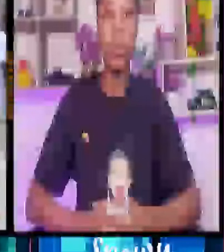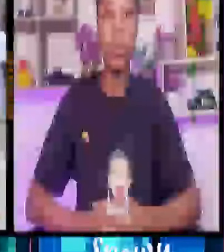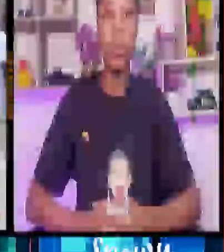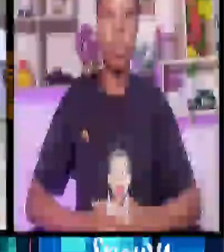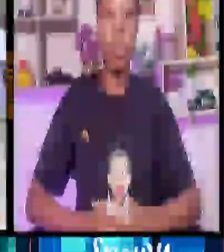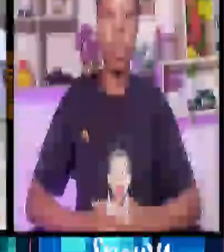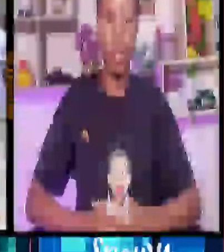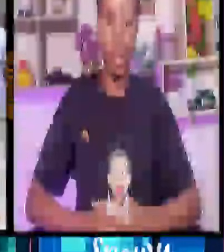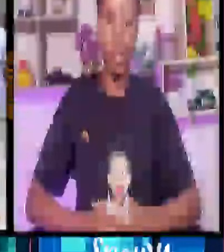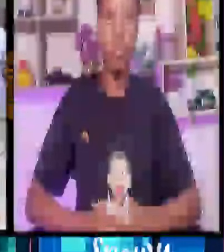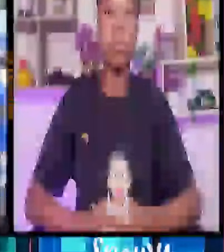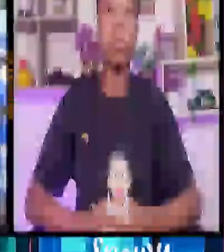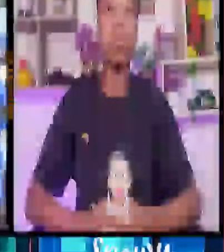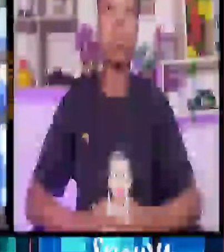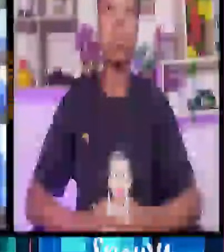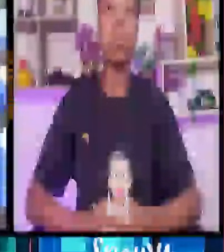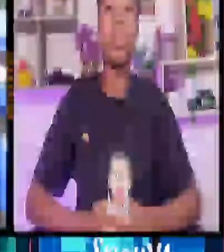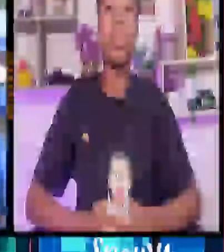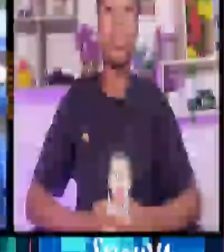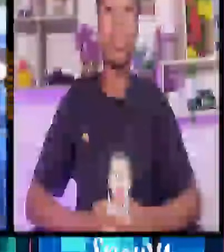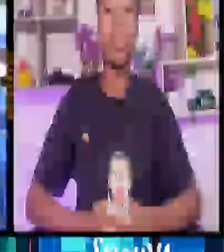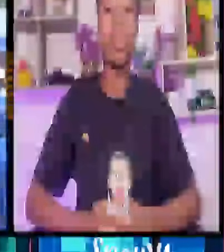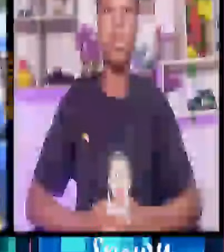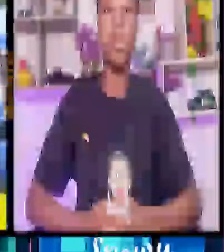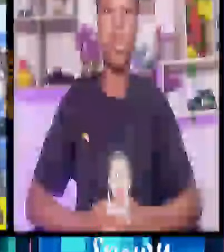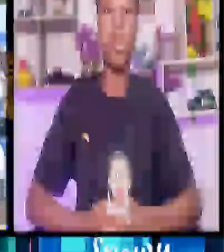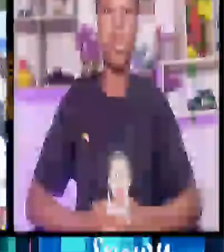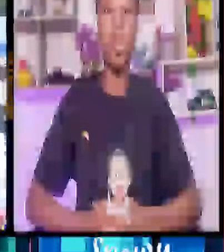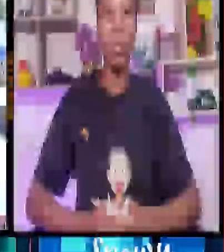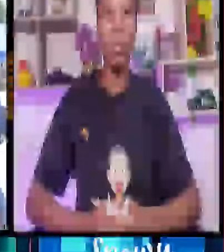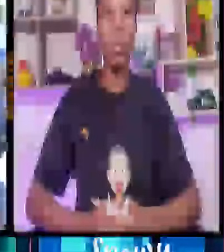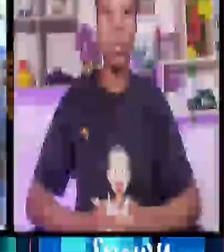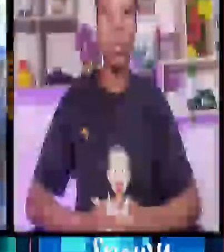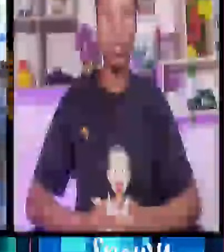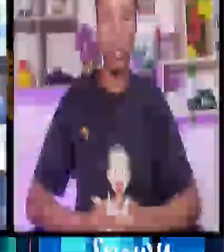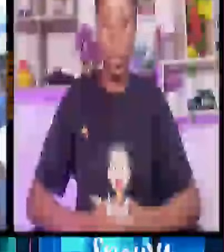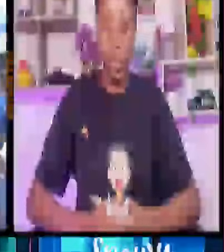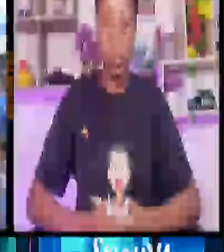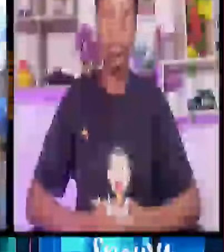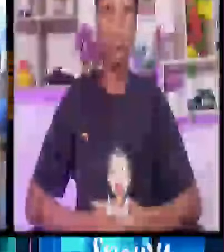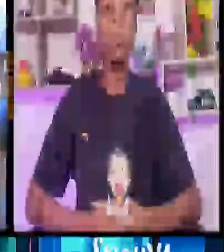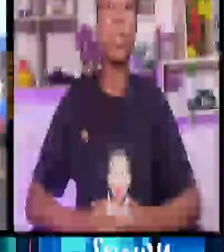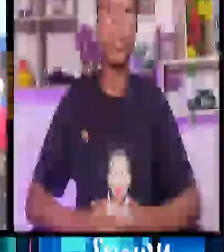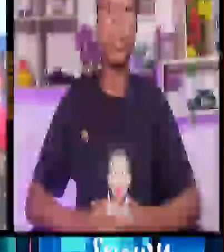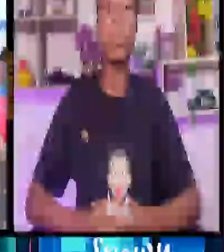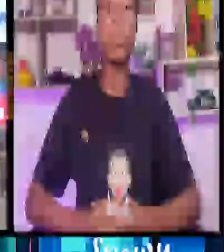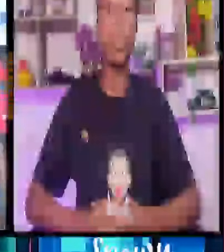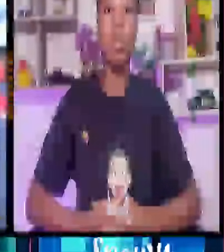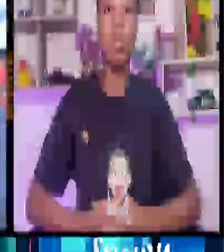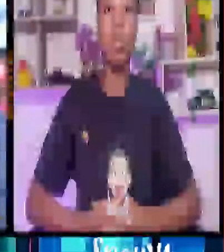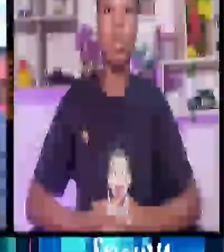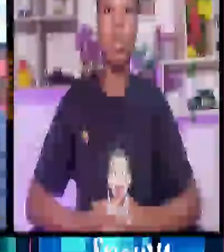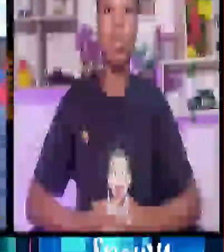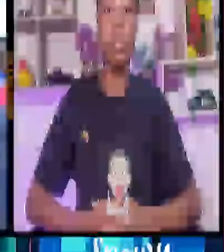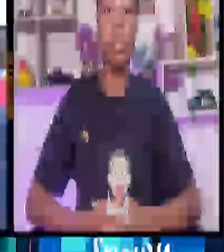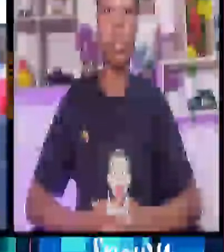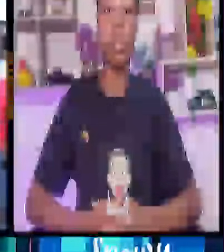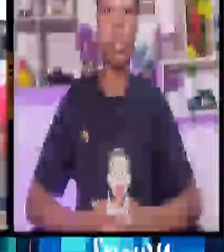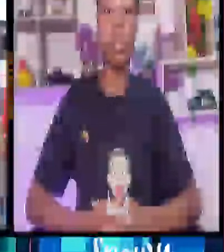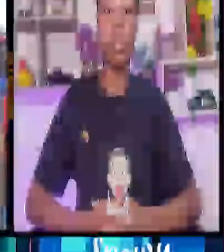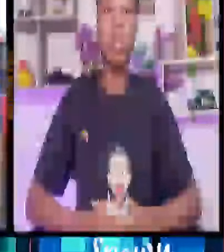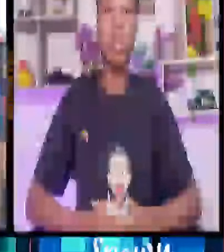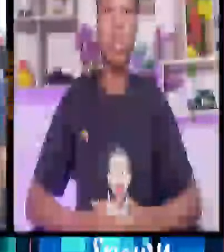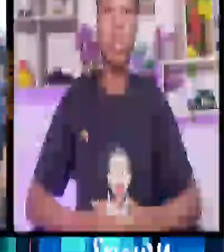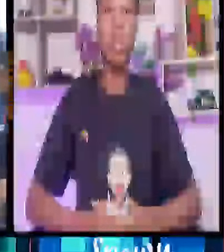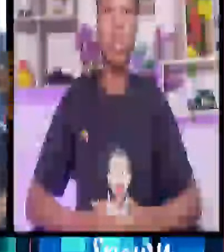What the vice president has been doing has been to move around with the party to thank the people of this country and thank the